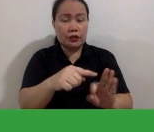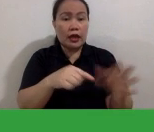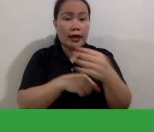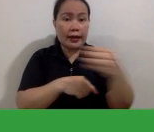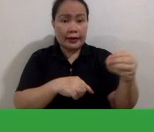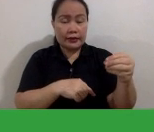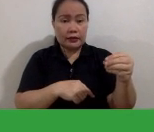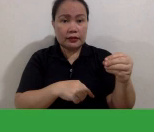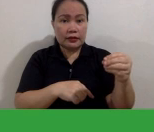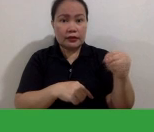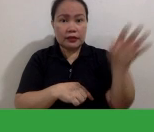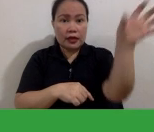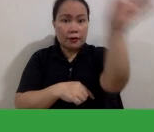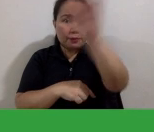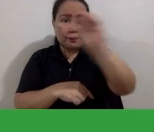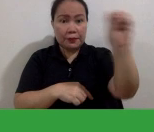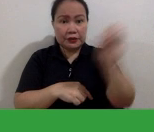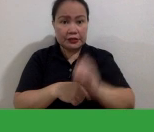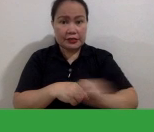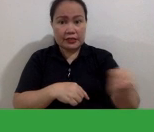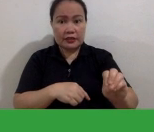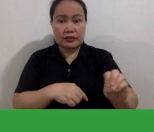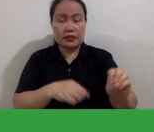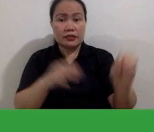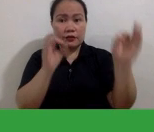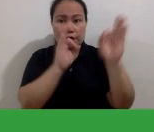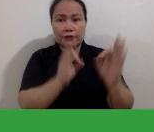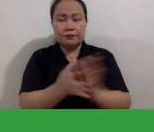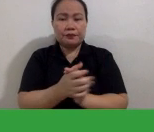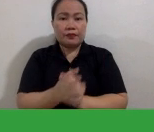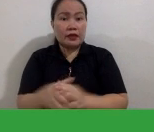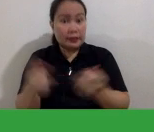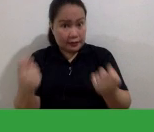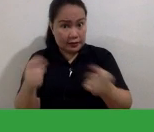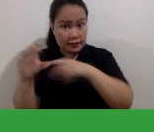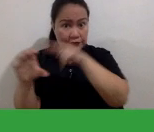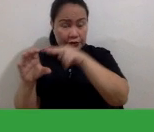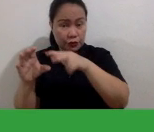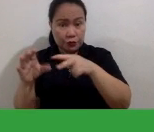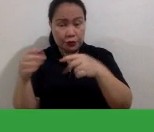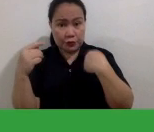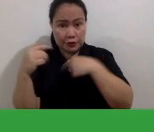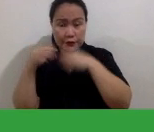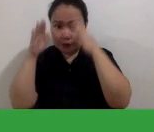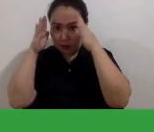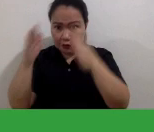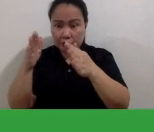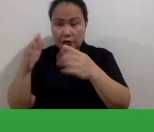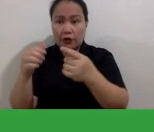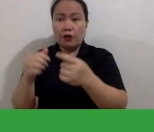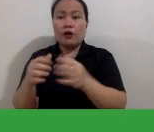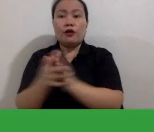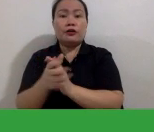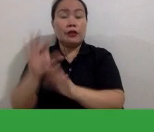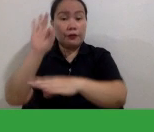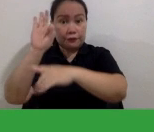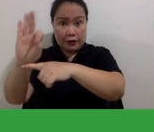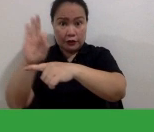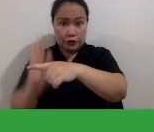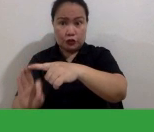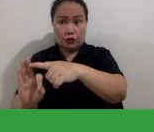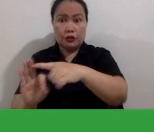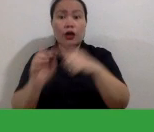fraction form and percent form. So, in this video, we will just focus on the first part. So, yung fraction